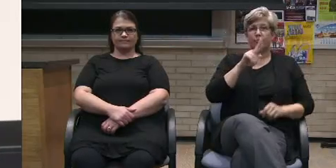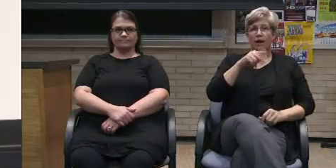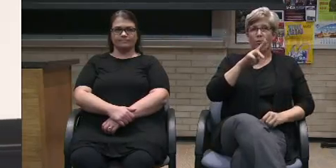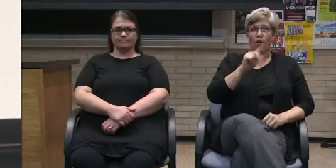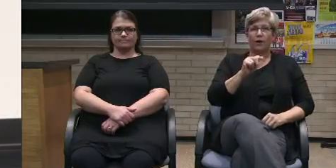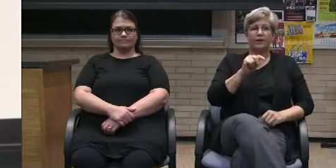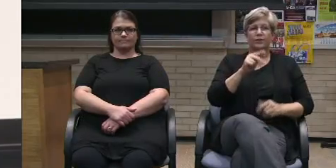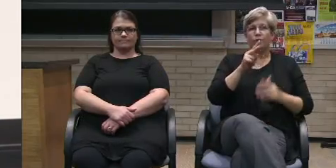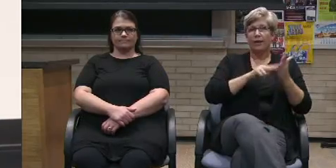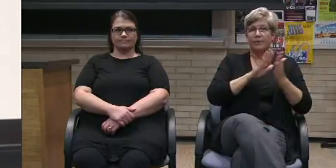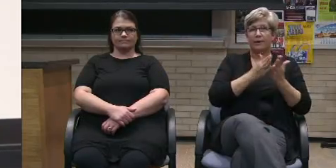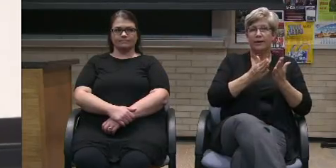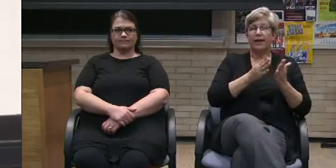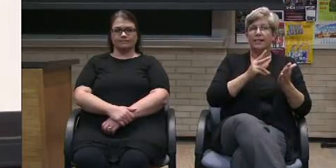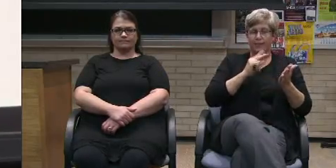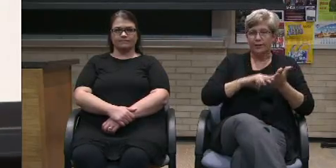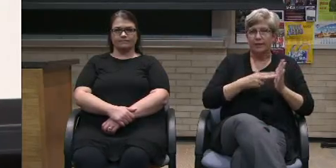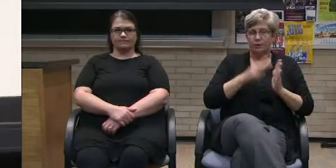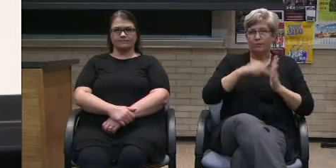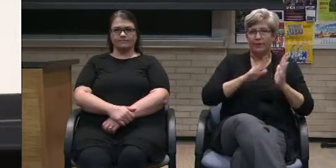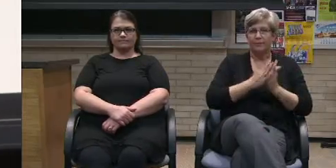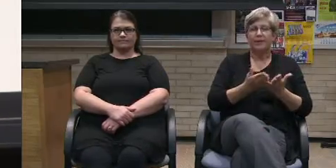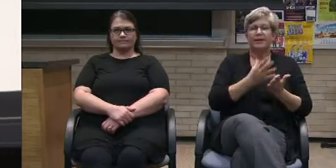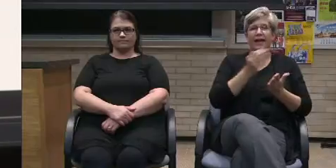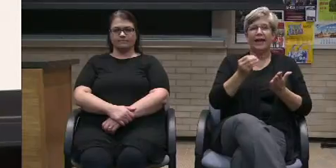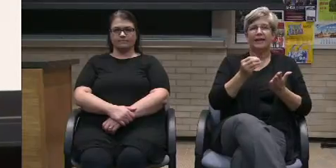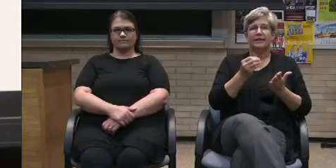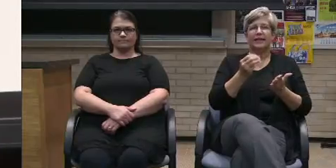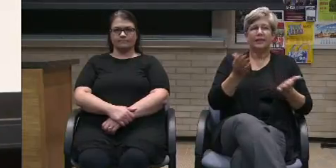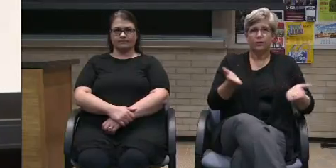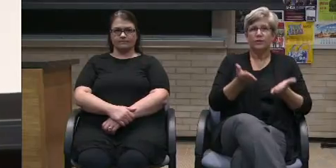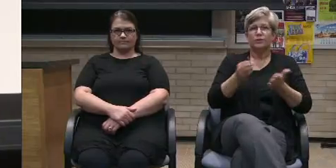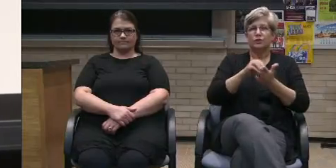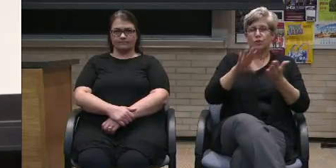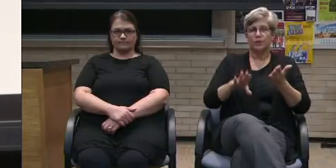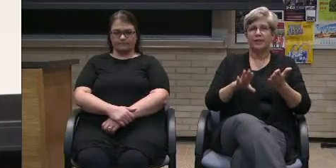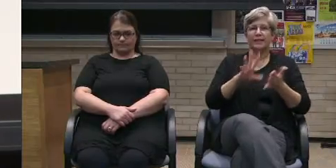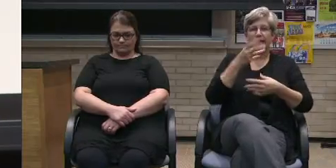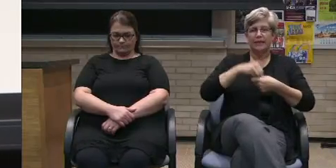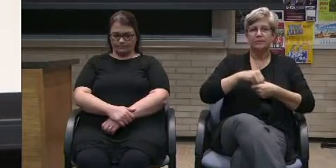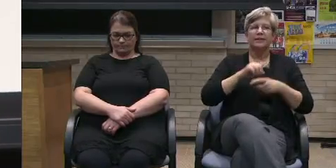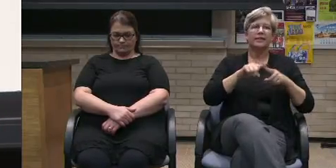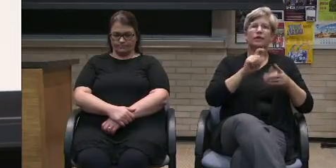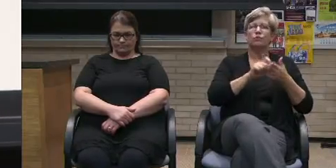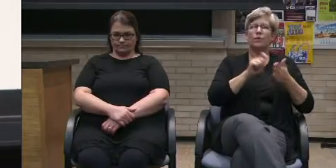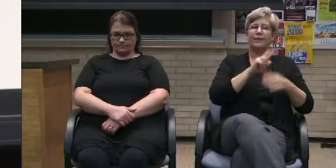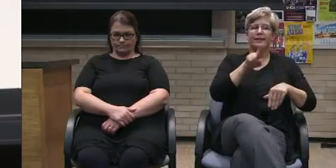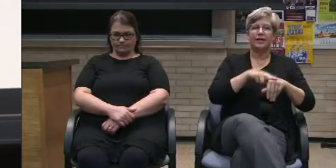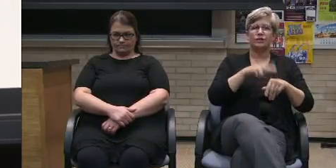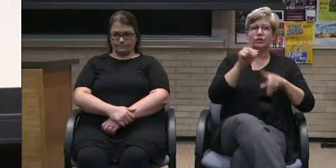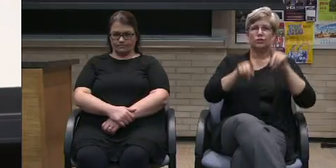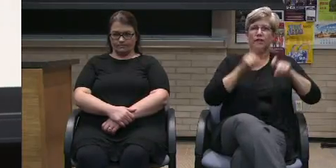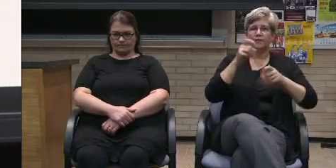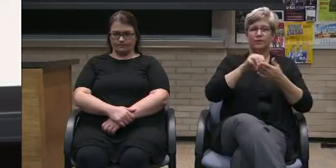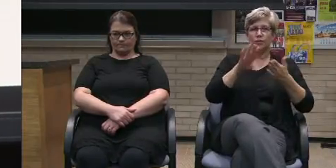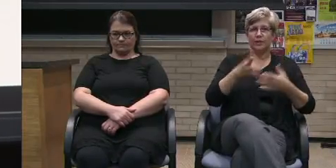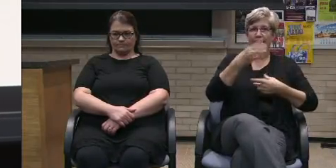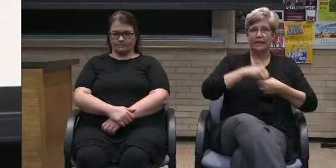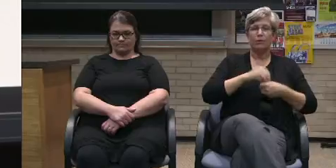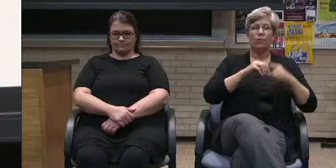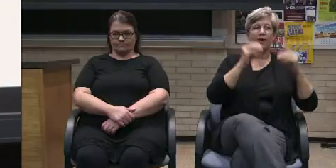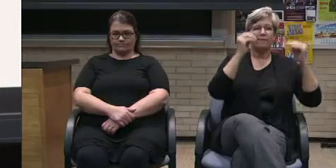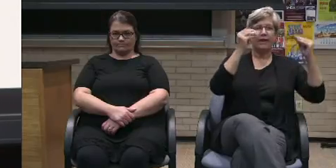book, literally. We read the book, and it pushes student engagement. He's the author of the National Survey for Student Engagement, where faculty, staff,